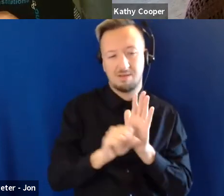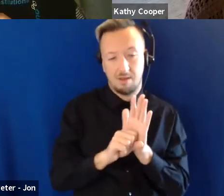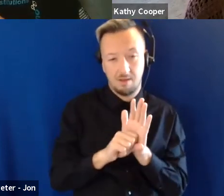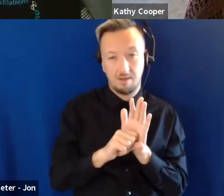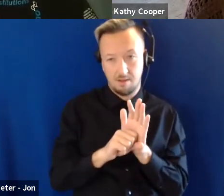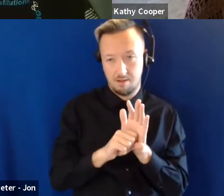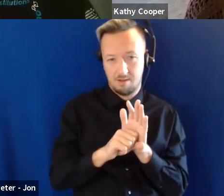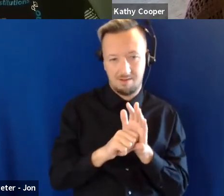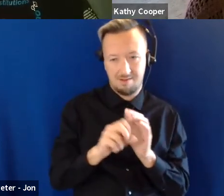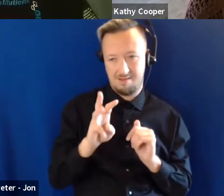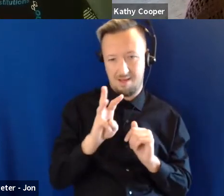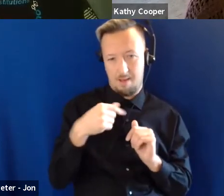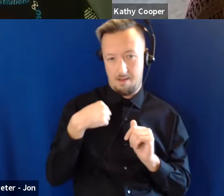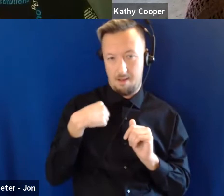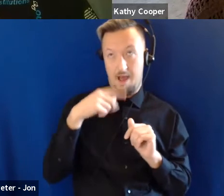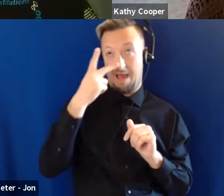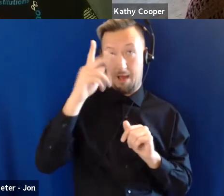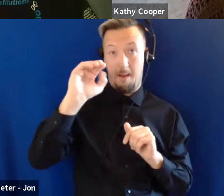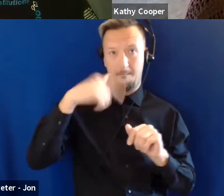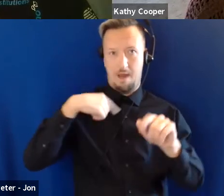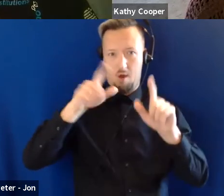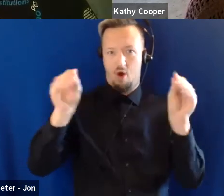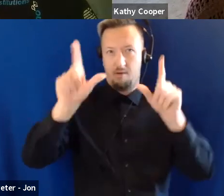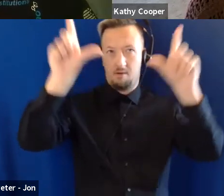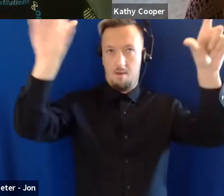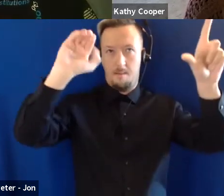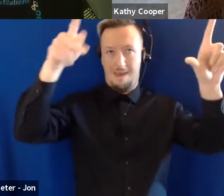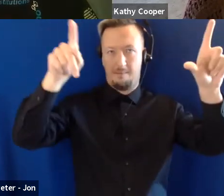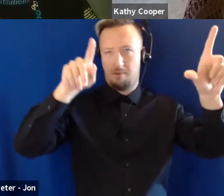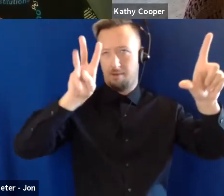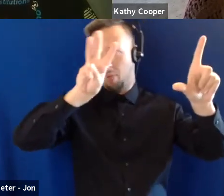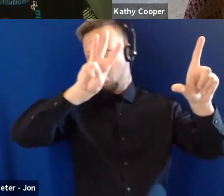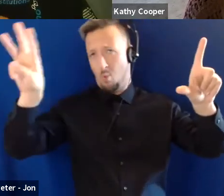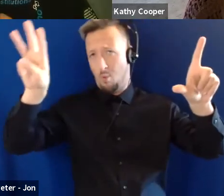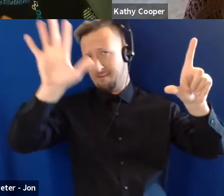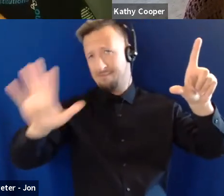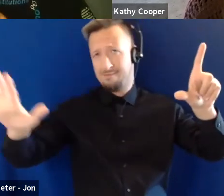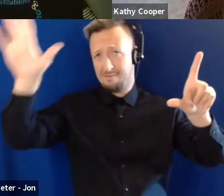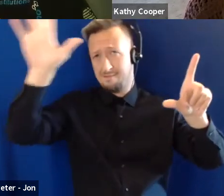it's the western, I'm looking at a map above me right now. It's the western portion